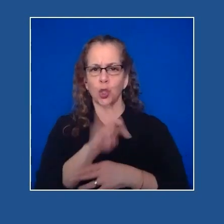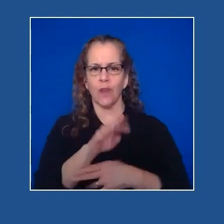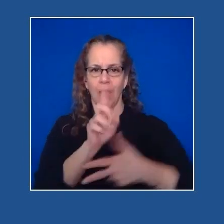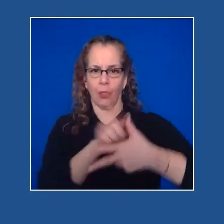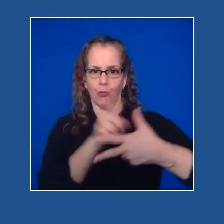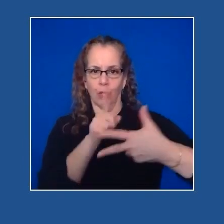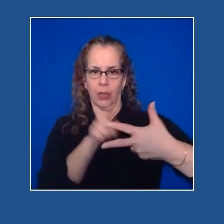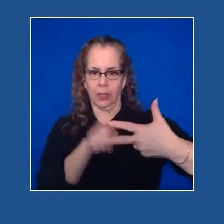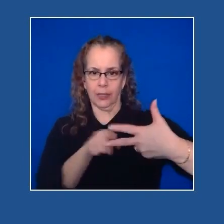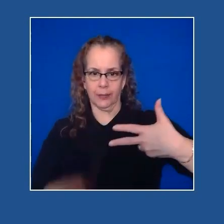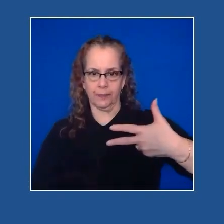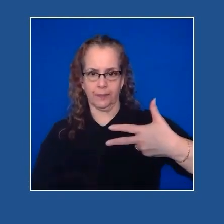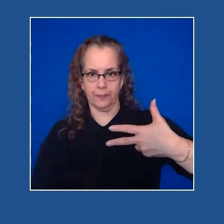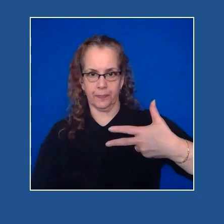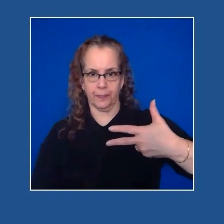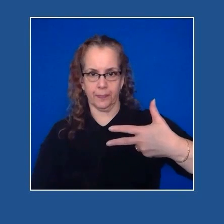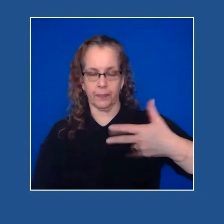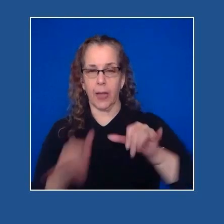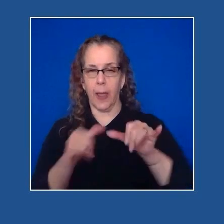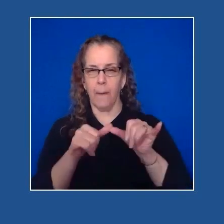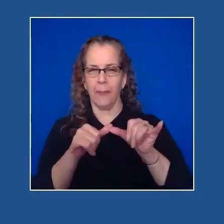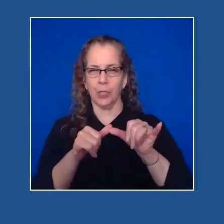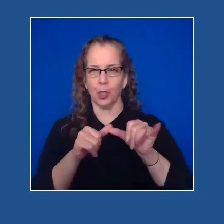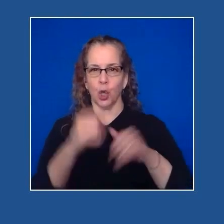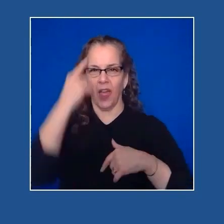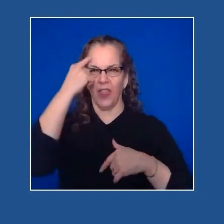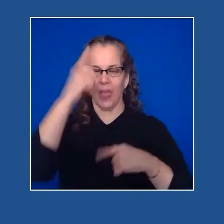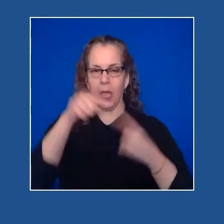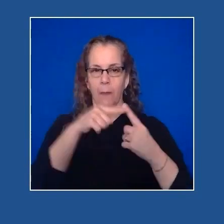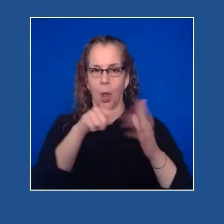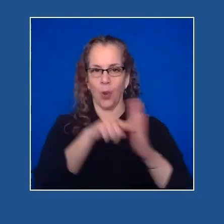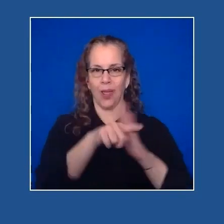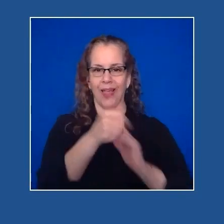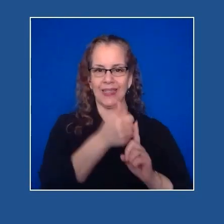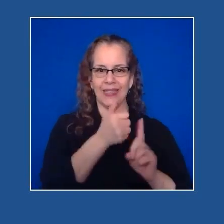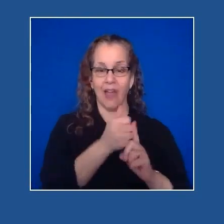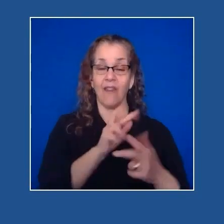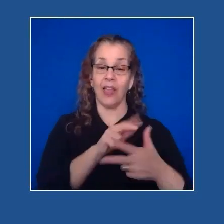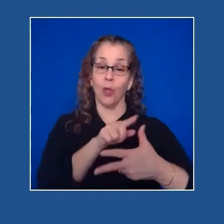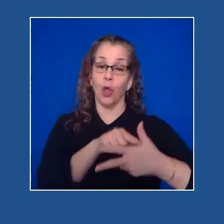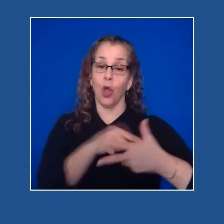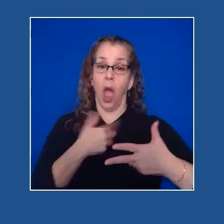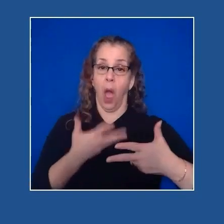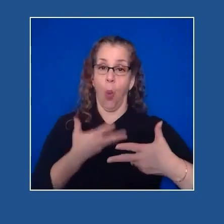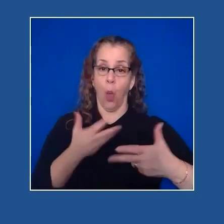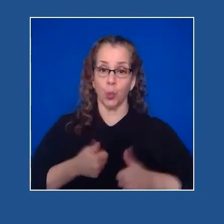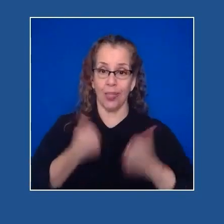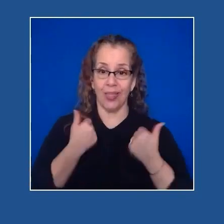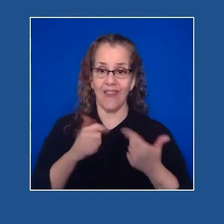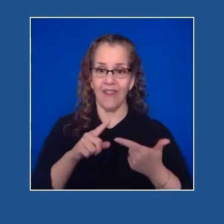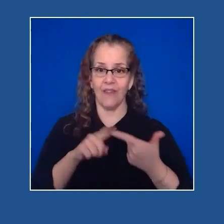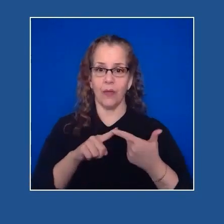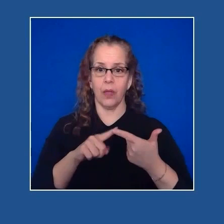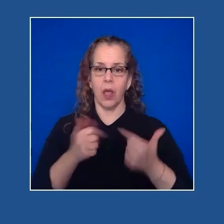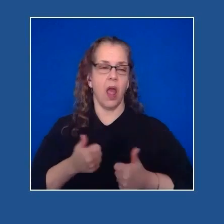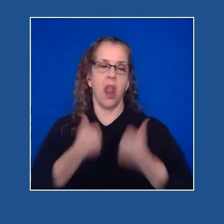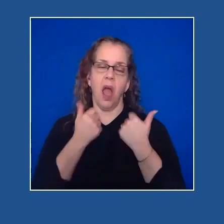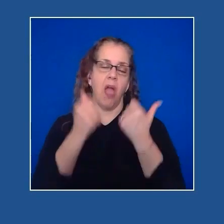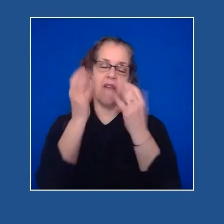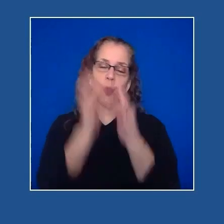measured suicidal thinking. I wanted to live, life was not worth living, I thought about killing myself.